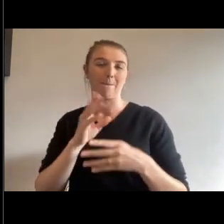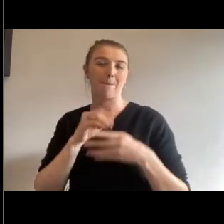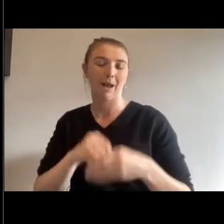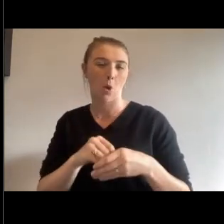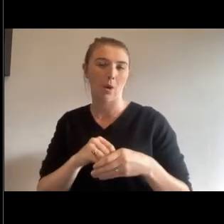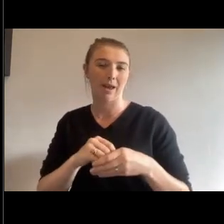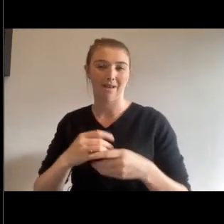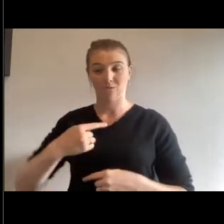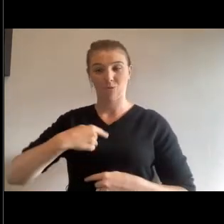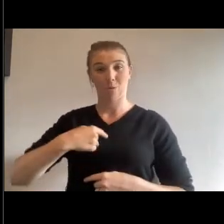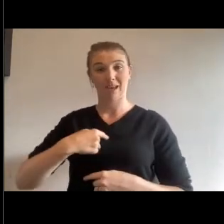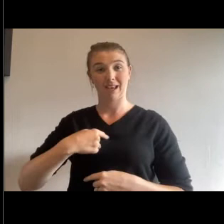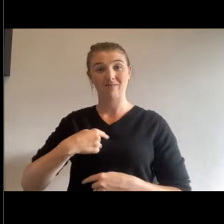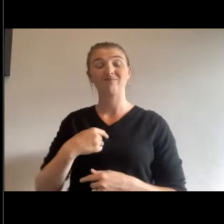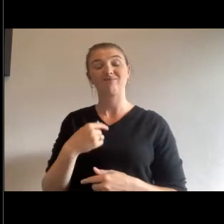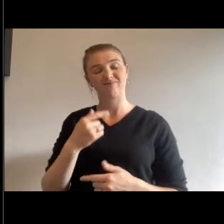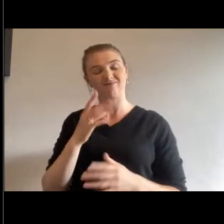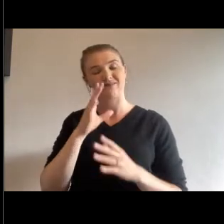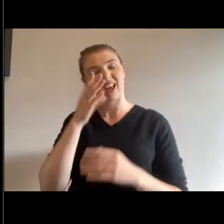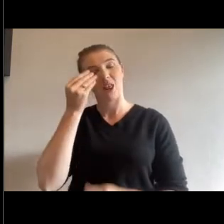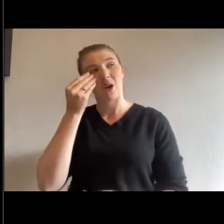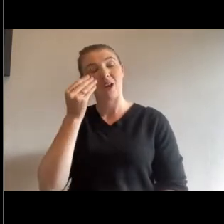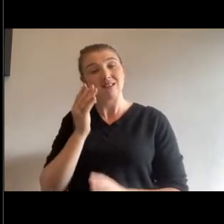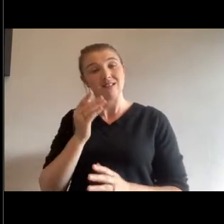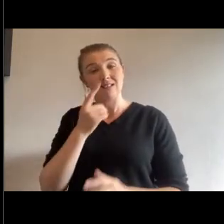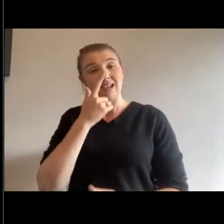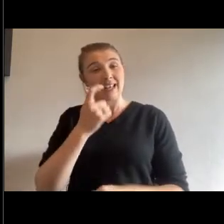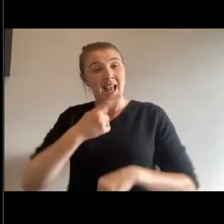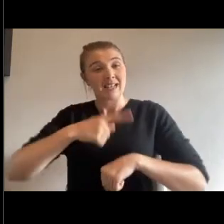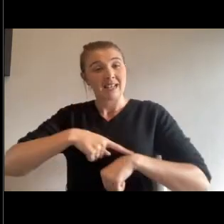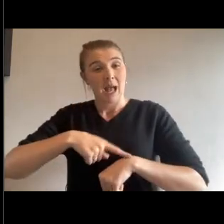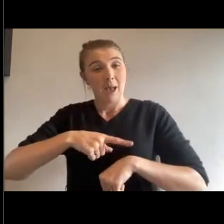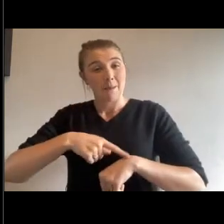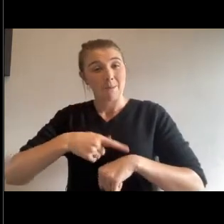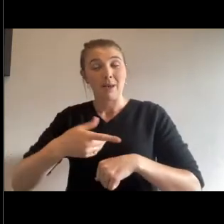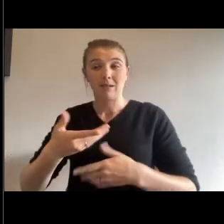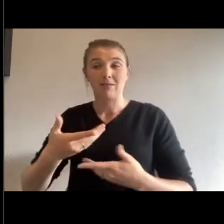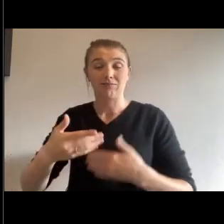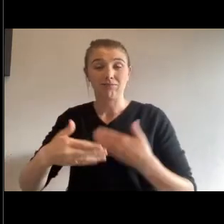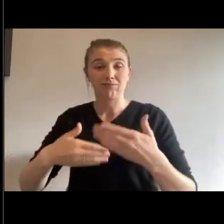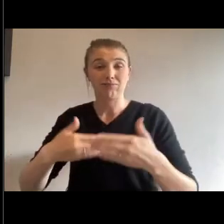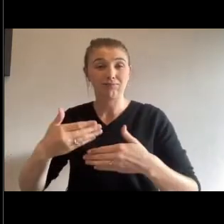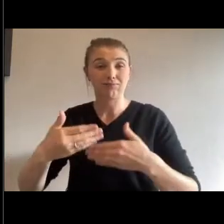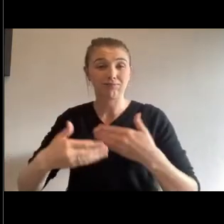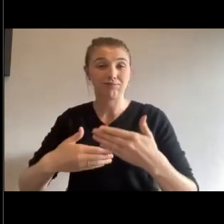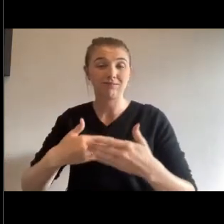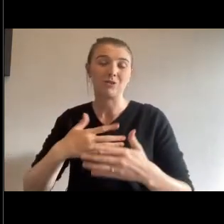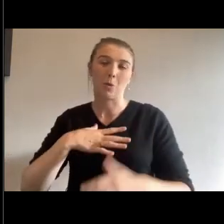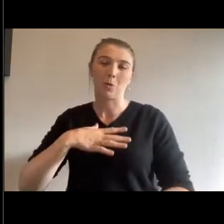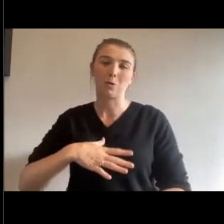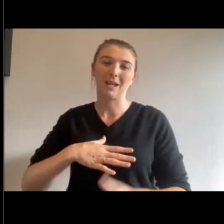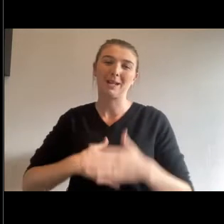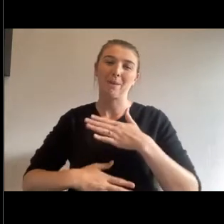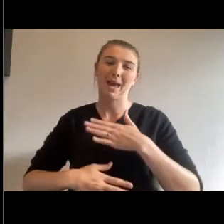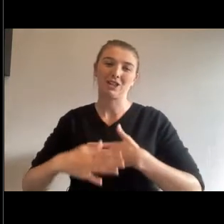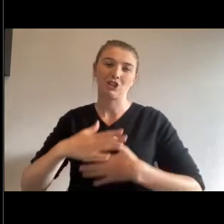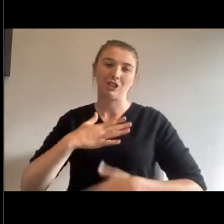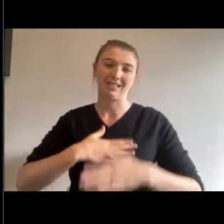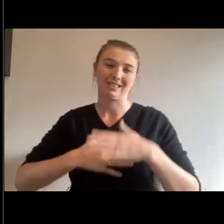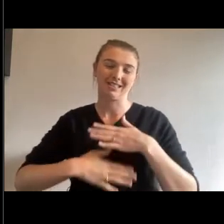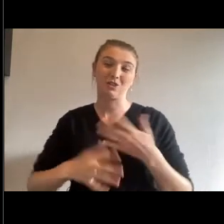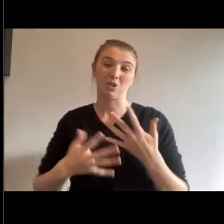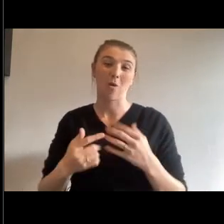it can take time. And so therefore it needs patience. So that's the 3 key messages I would like you to